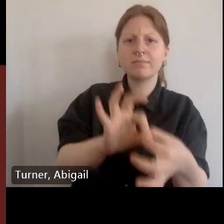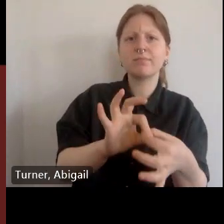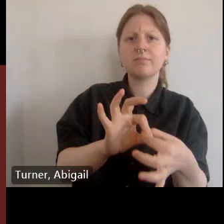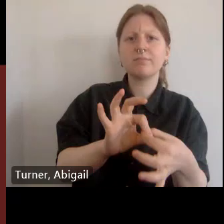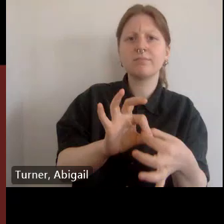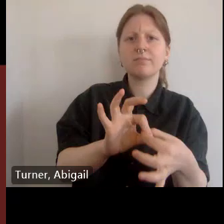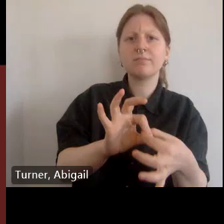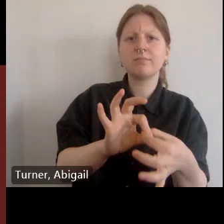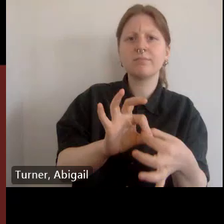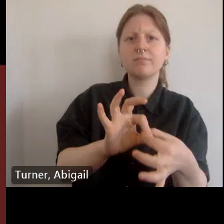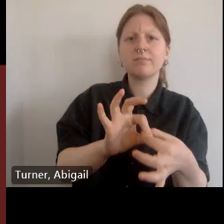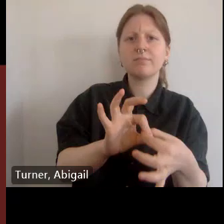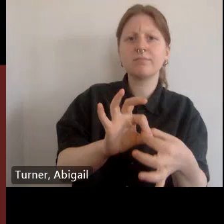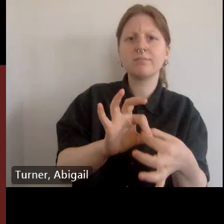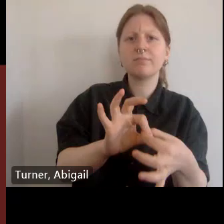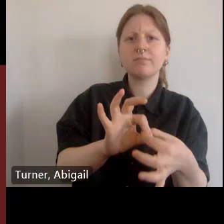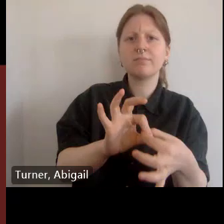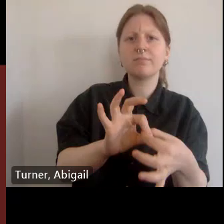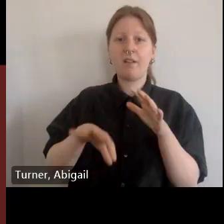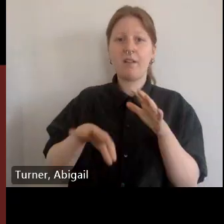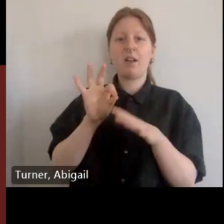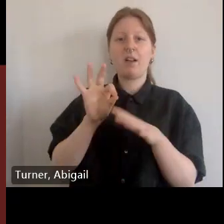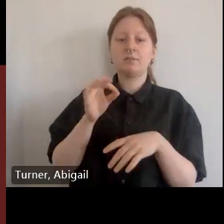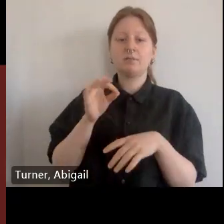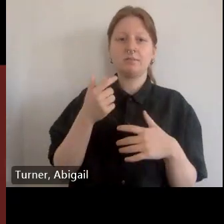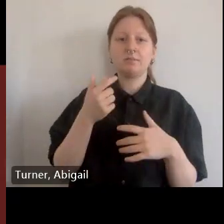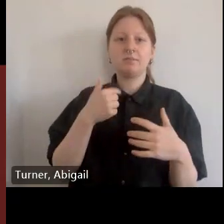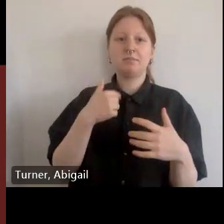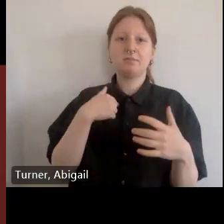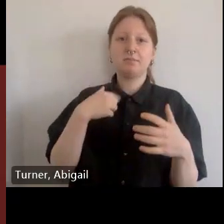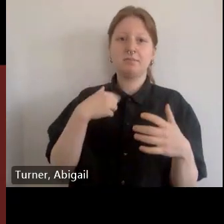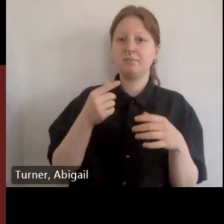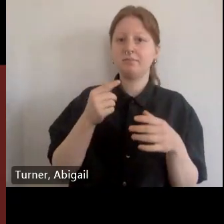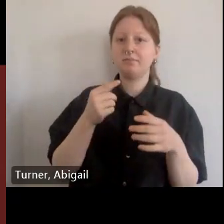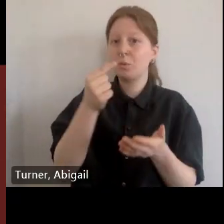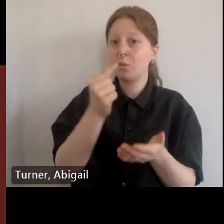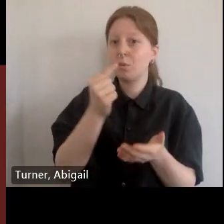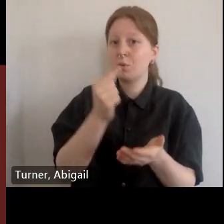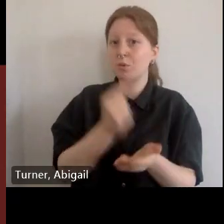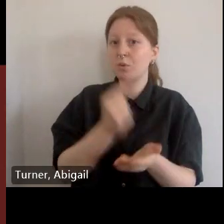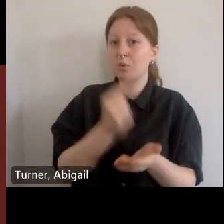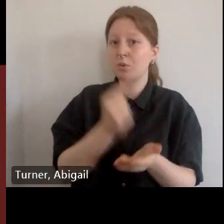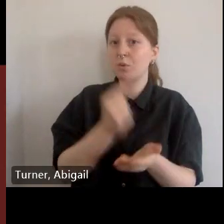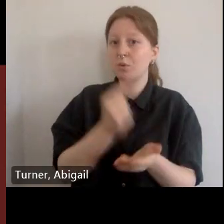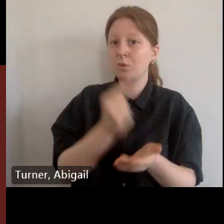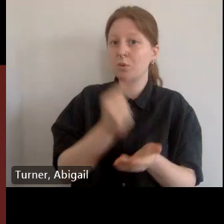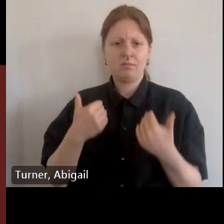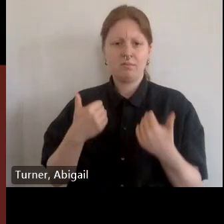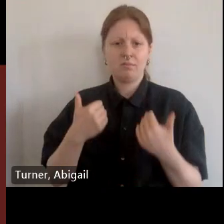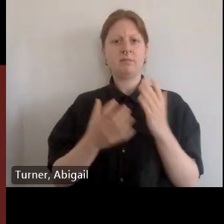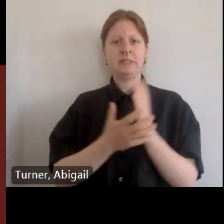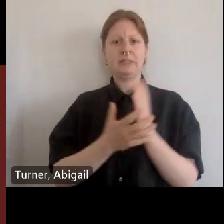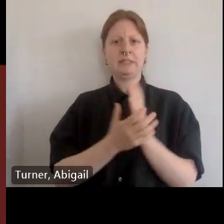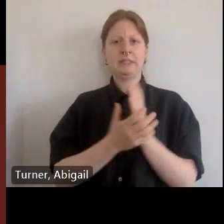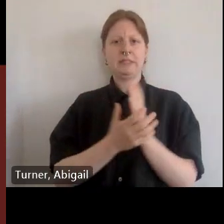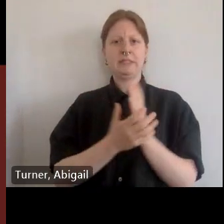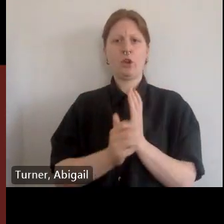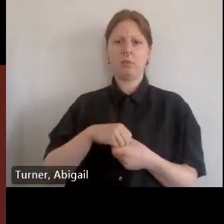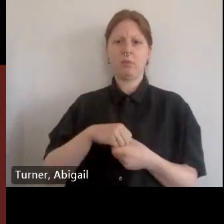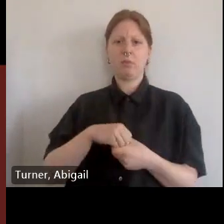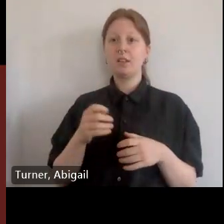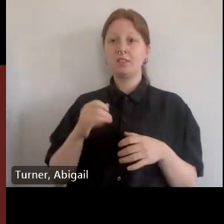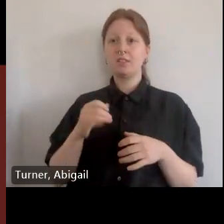I had a lot of skill, a lot of um, job opportunities that I had and skills that I built in jobs. But unfortunately, I didn't